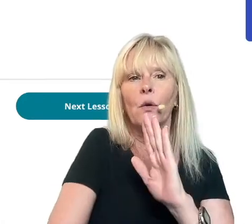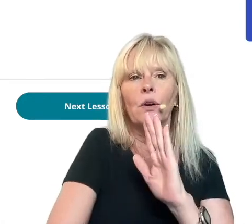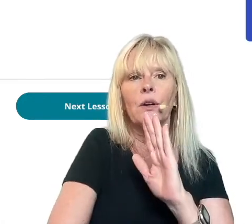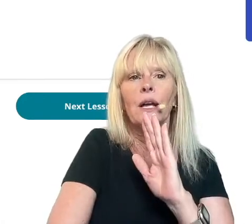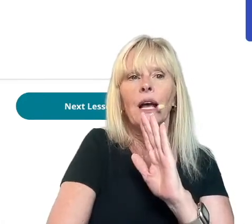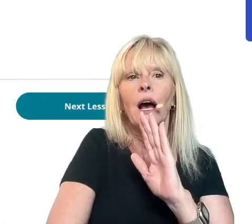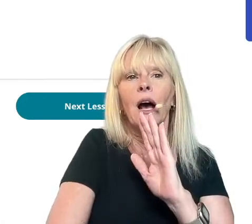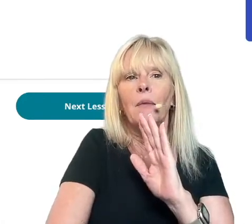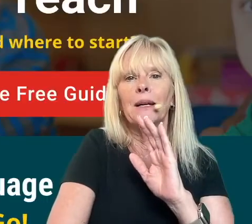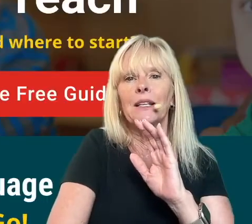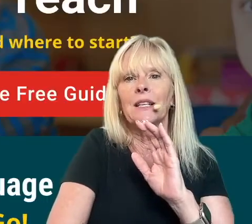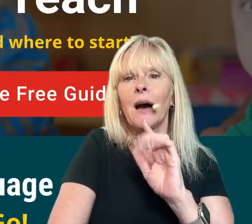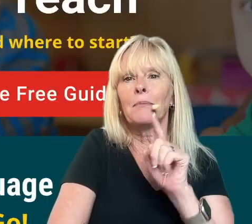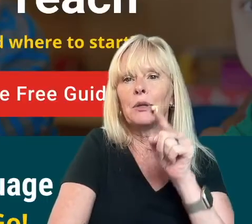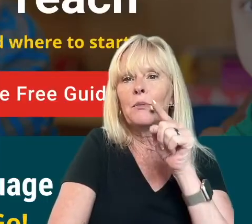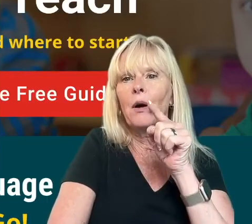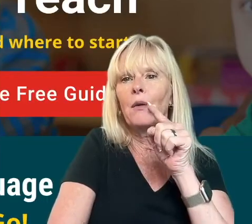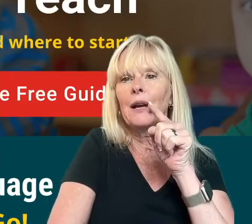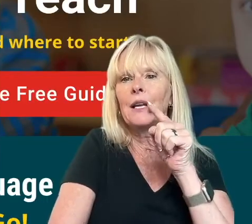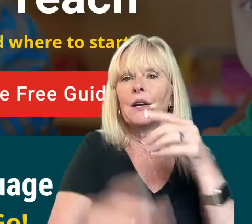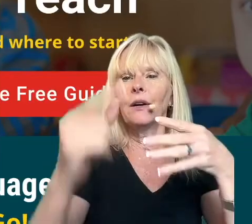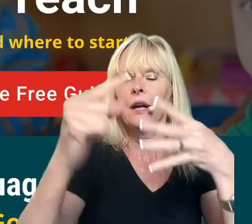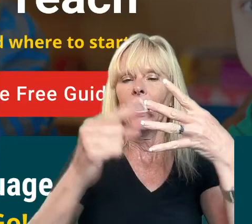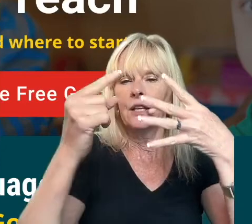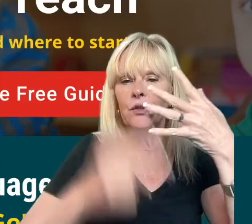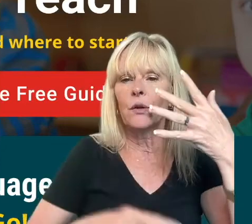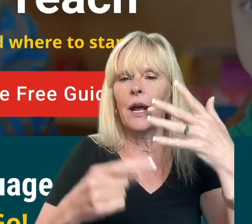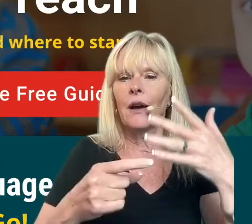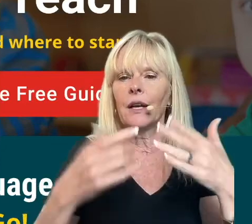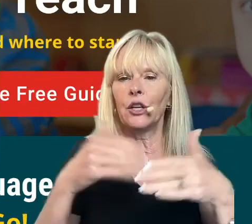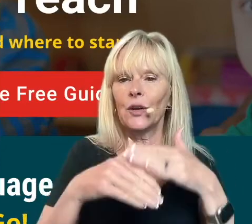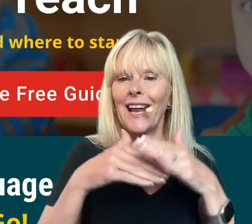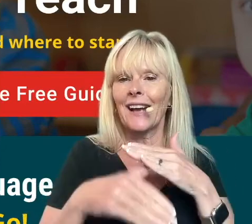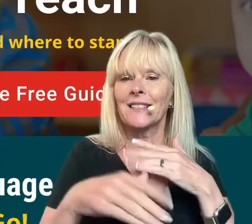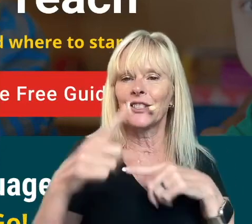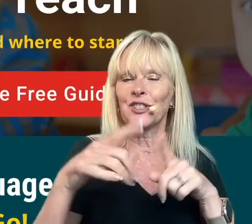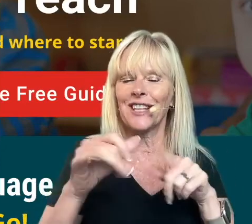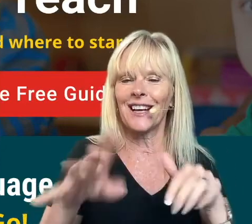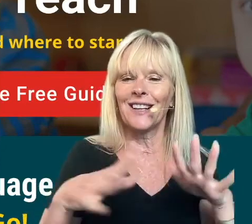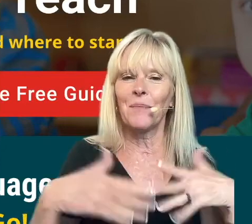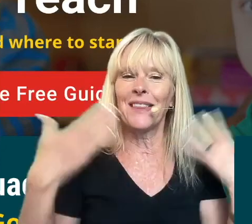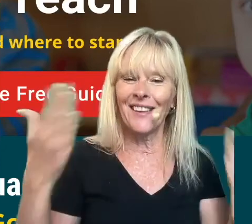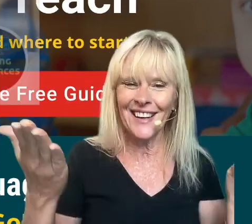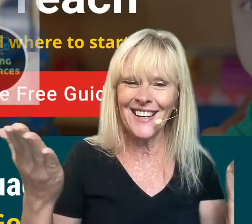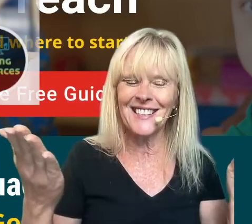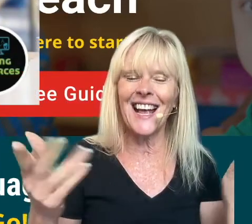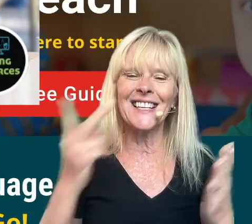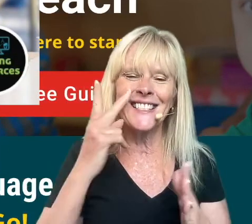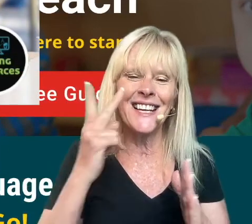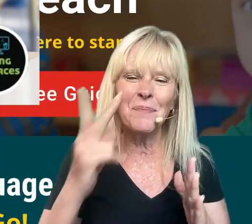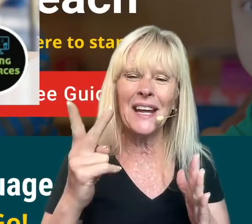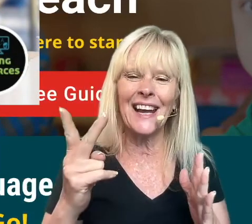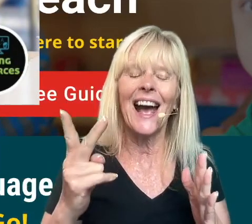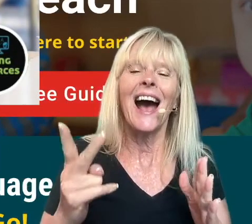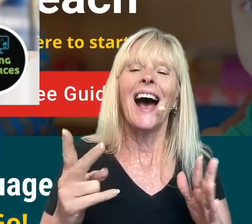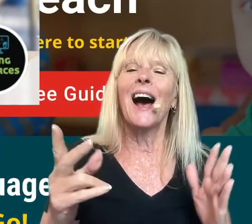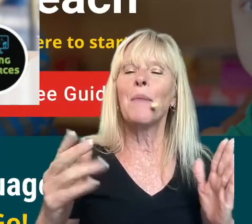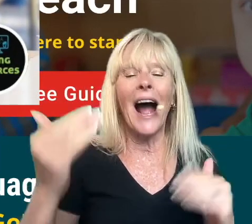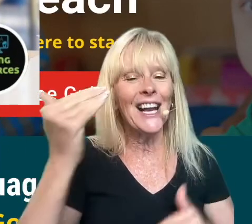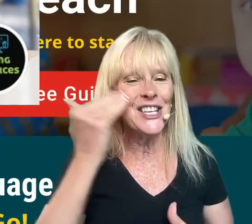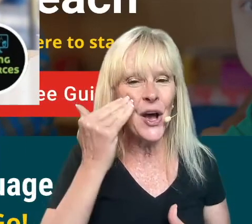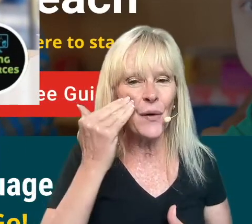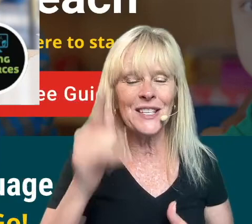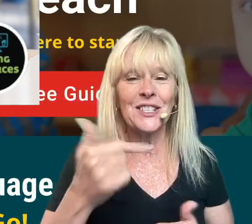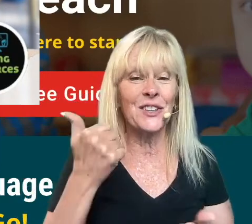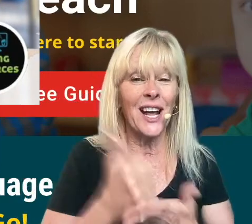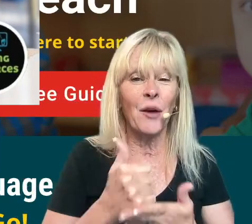left corner. But the top blue bar right here, and scroll down and you can access your sign club. There it is, a sneak peek.